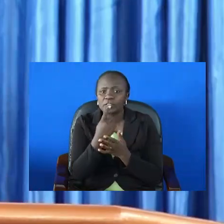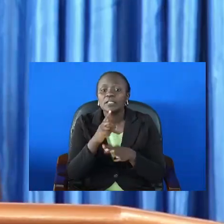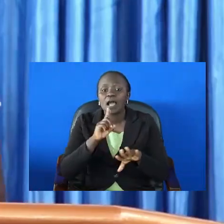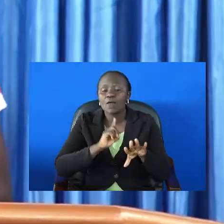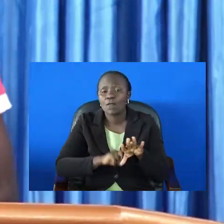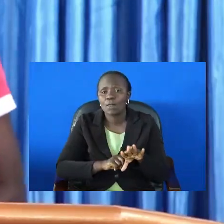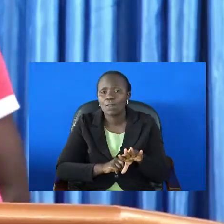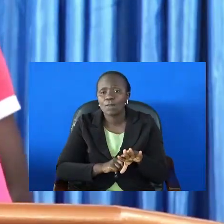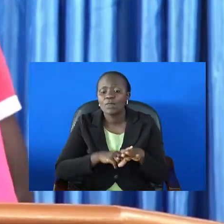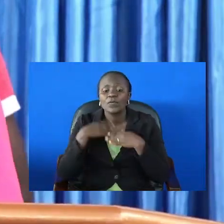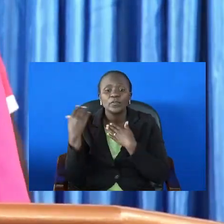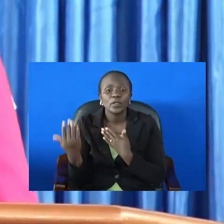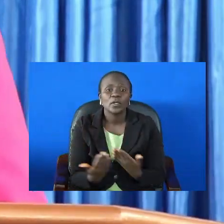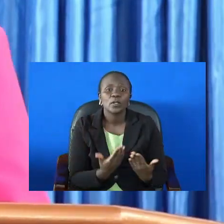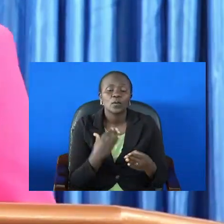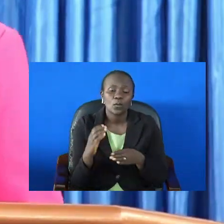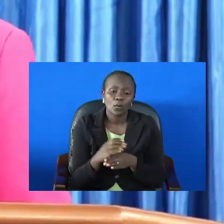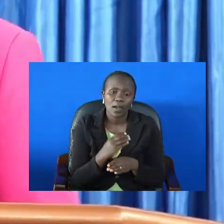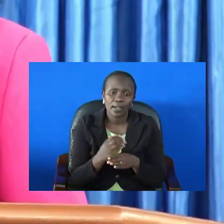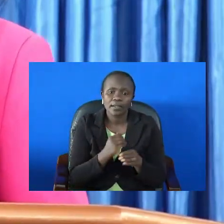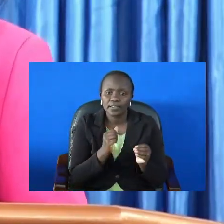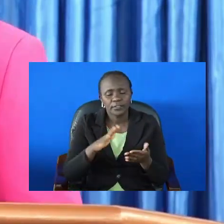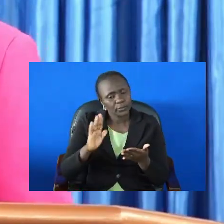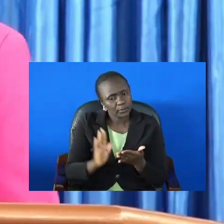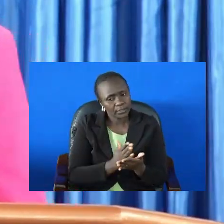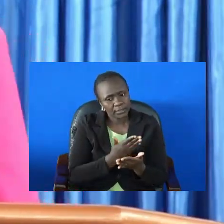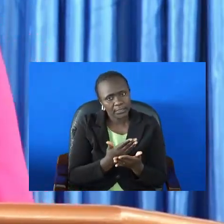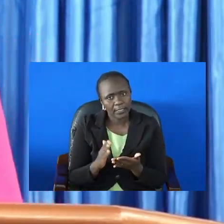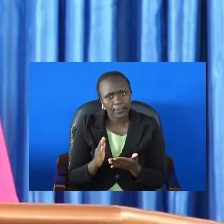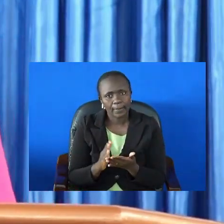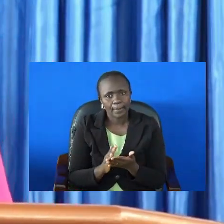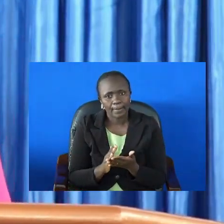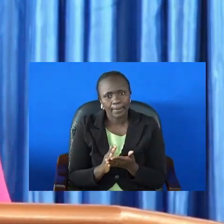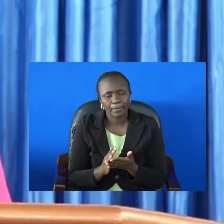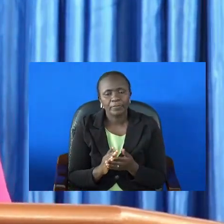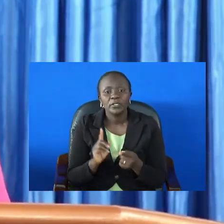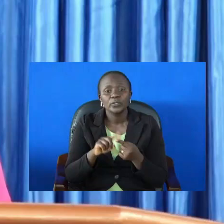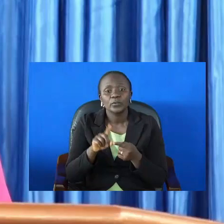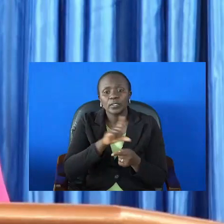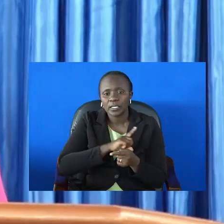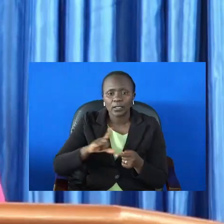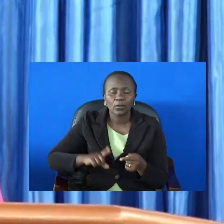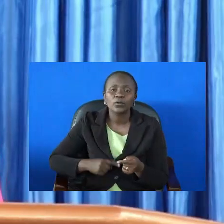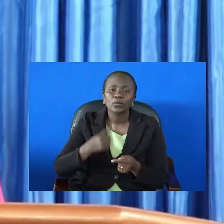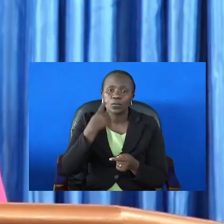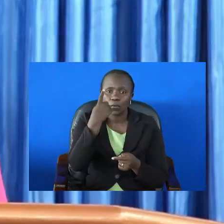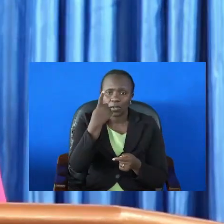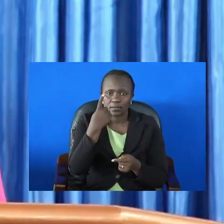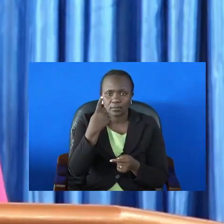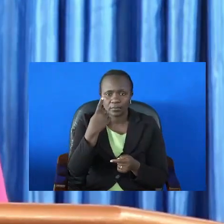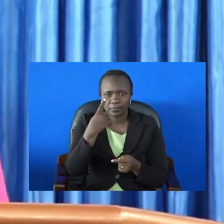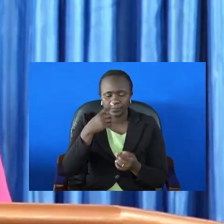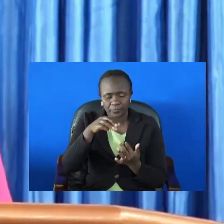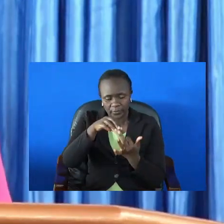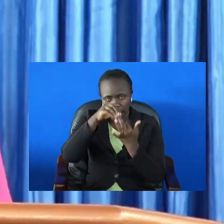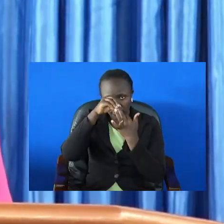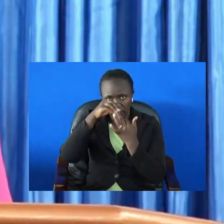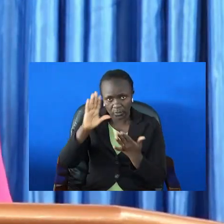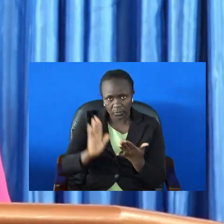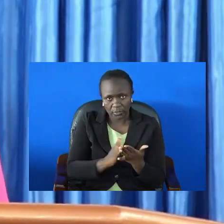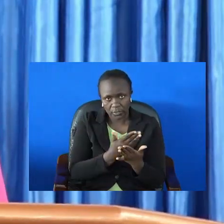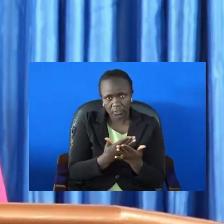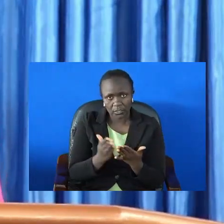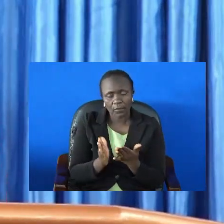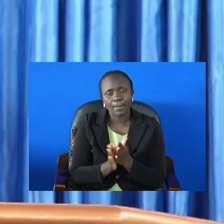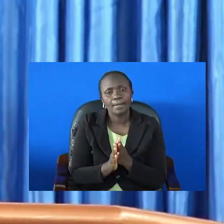right now, I want to invite the choir to sing unto the Lord one a special song from